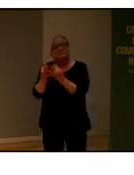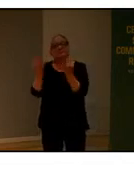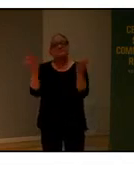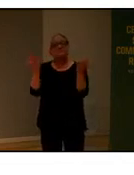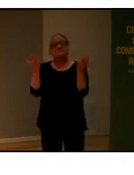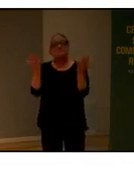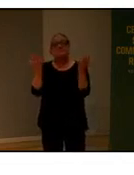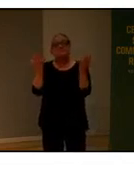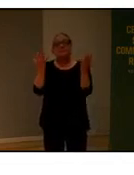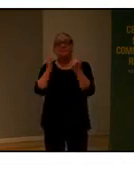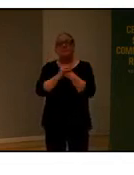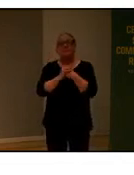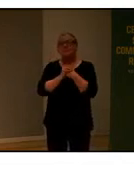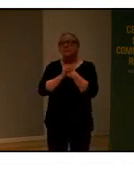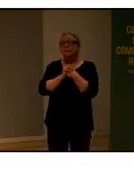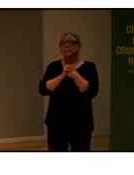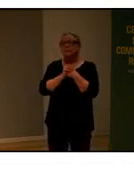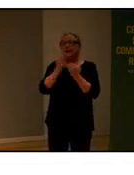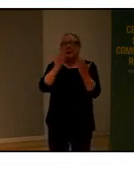this in a much deeper way.